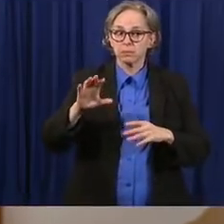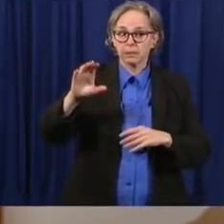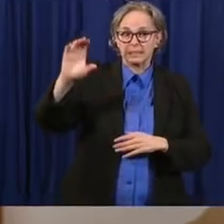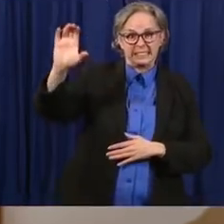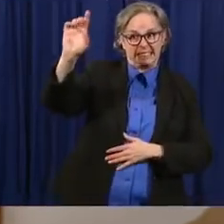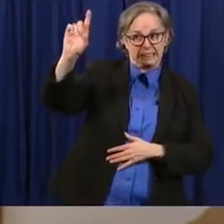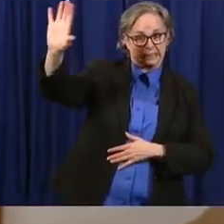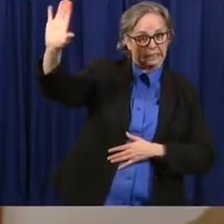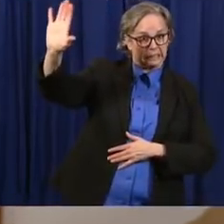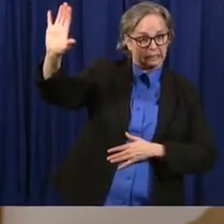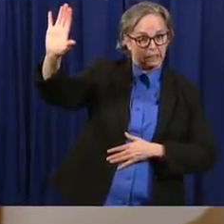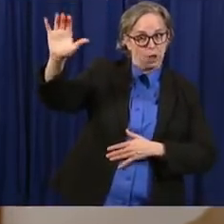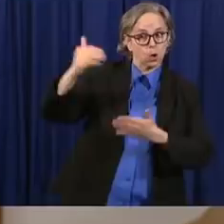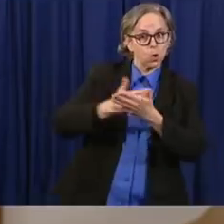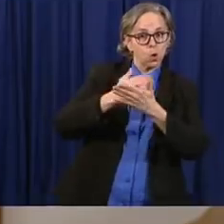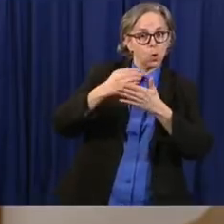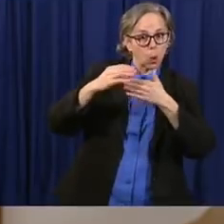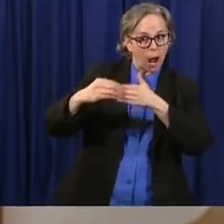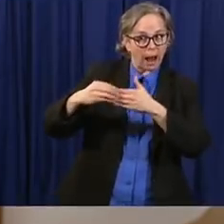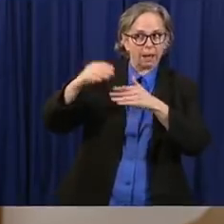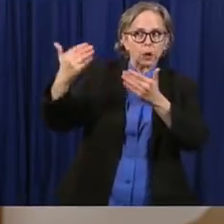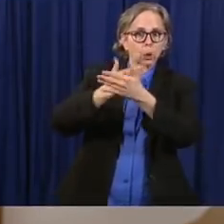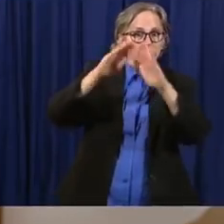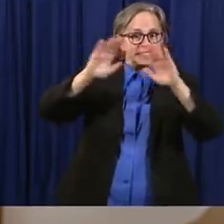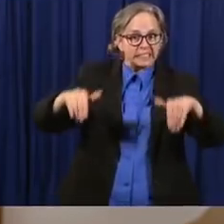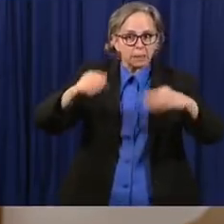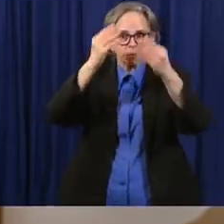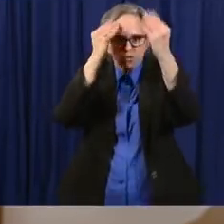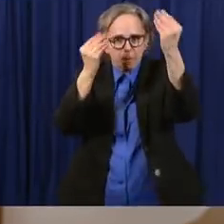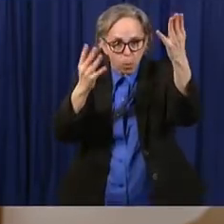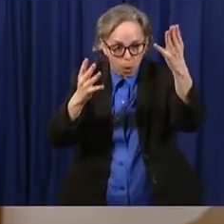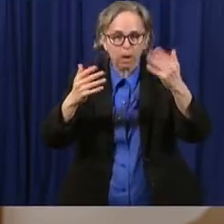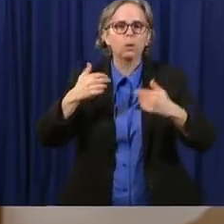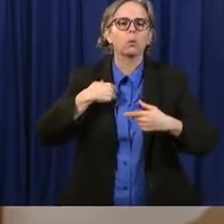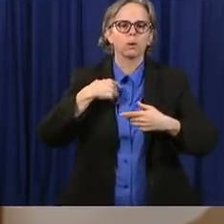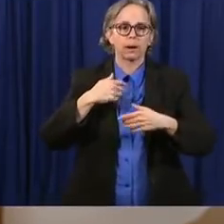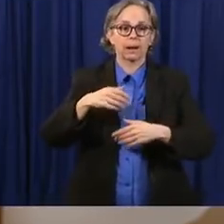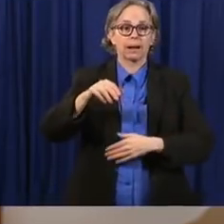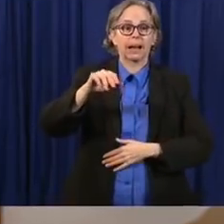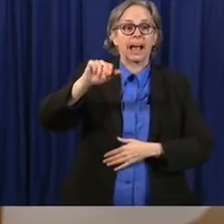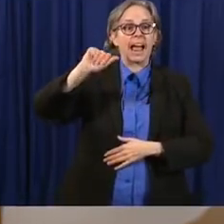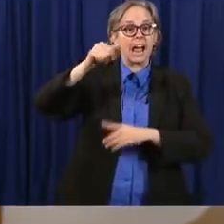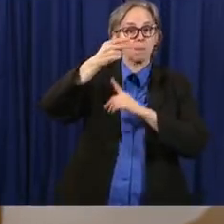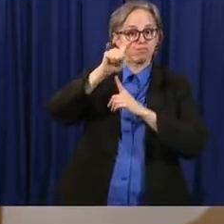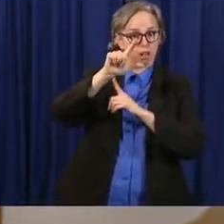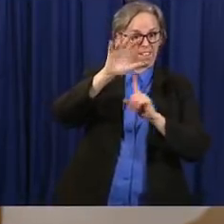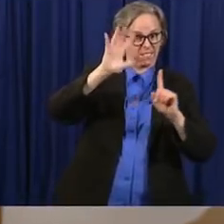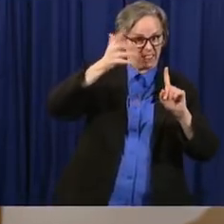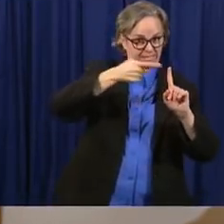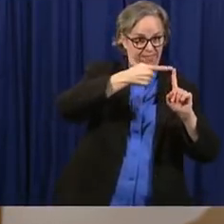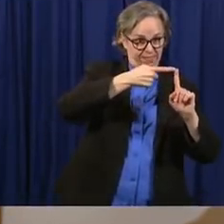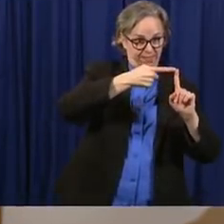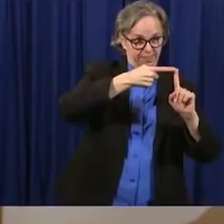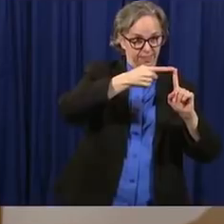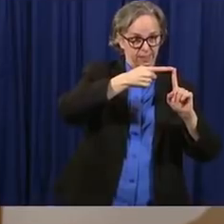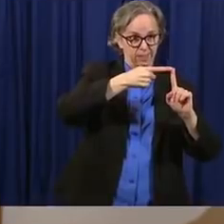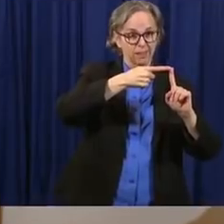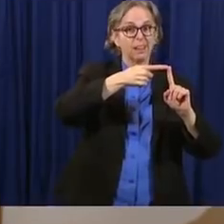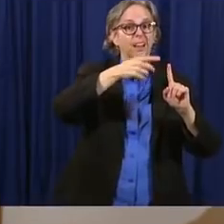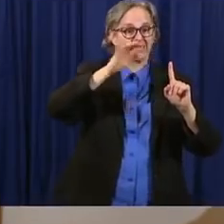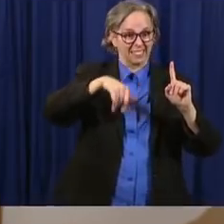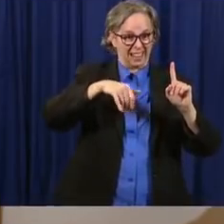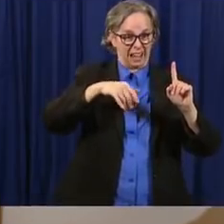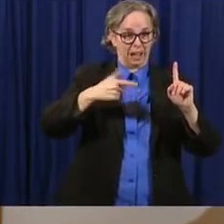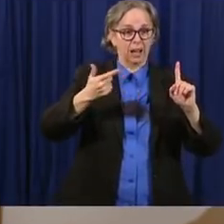system. On April 5th of this year, the Council of State and Territorial